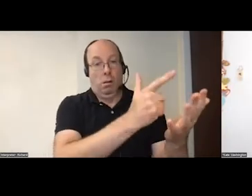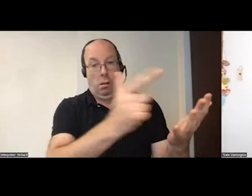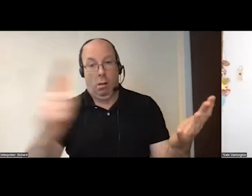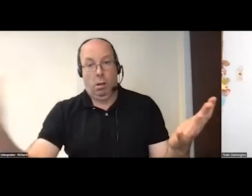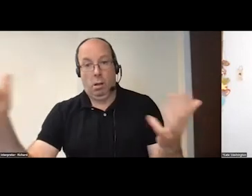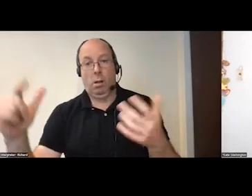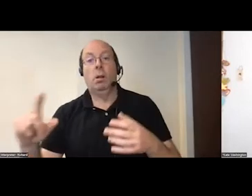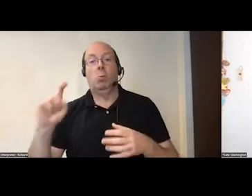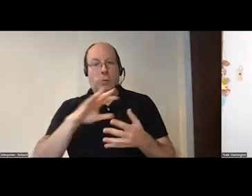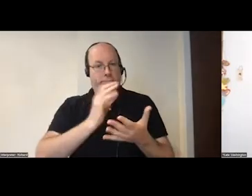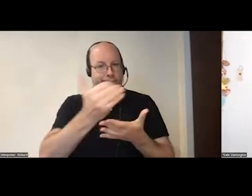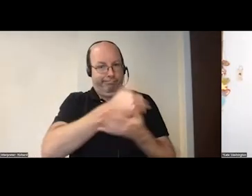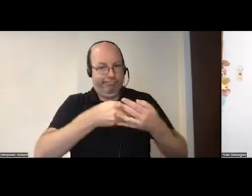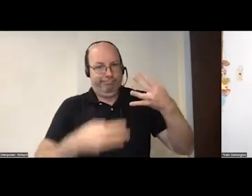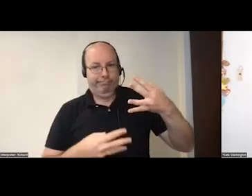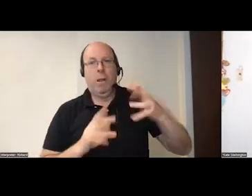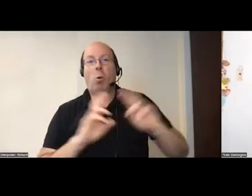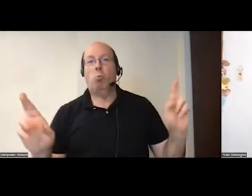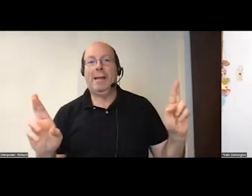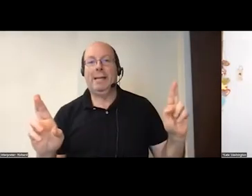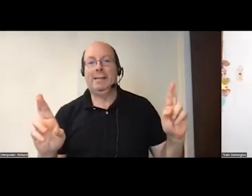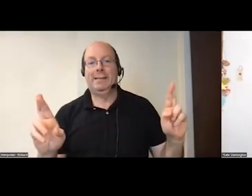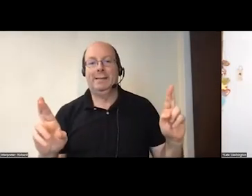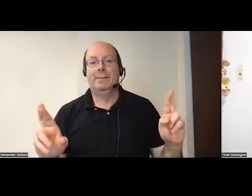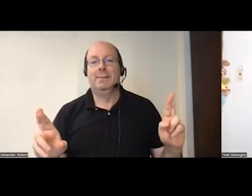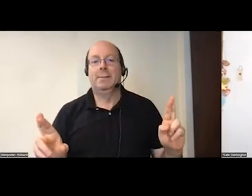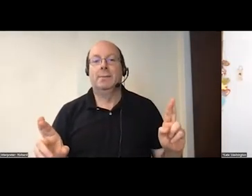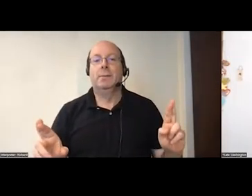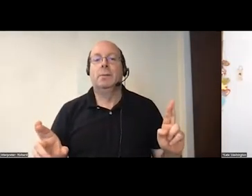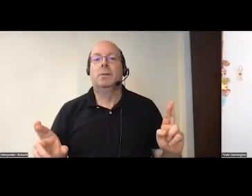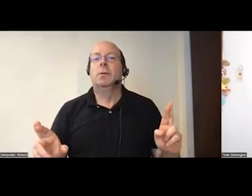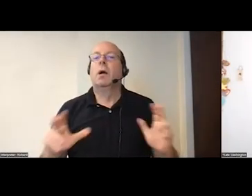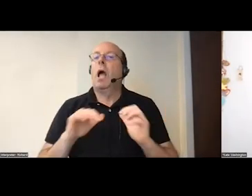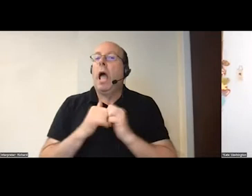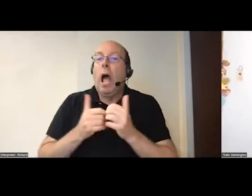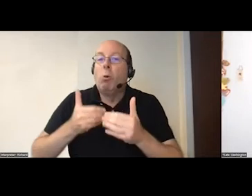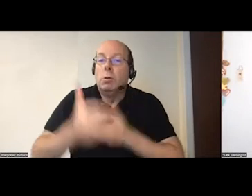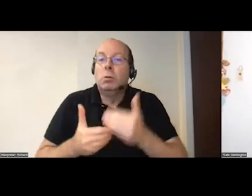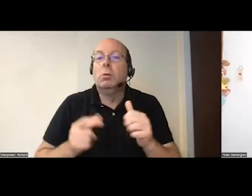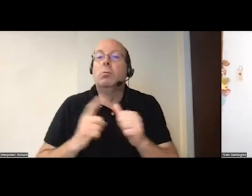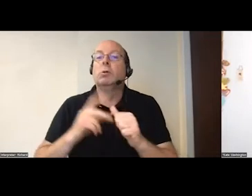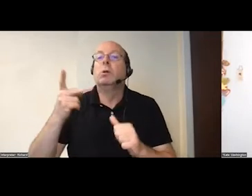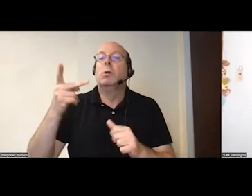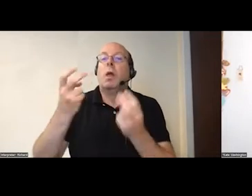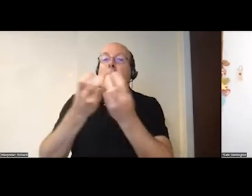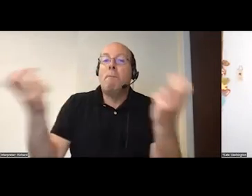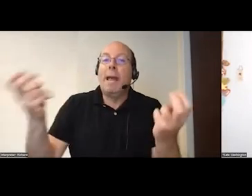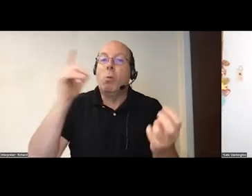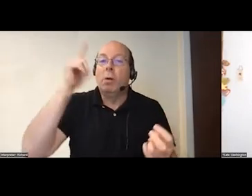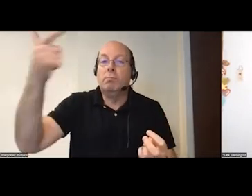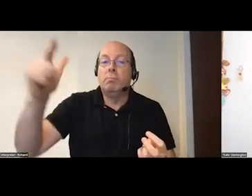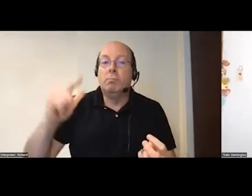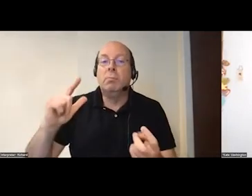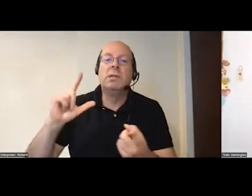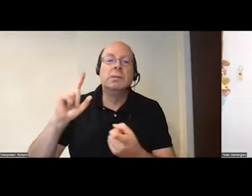of your questions. I want to make sure that we have them all. So the way the format is going to work is that we will hear from all panelists up